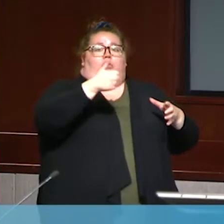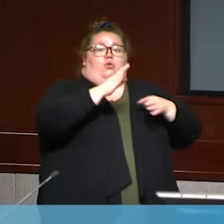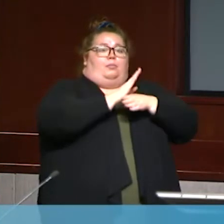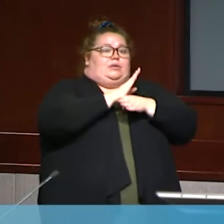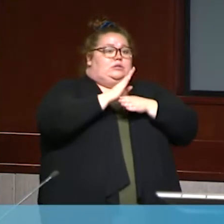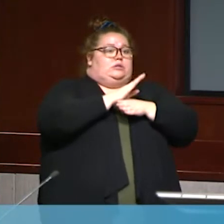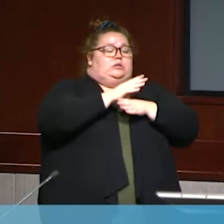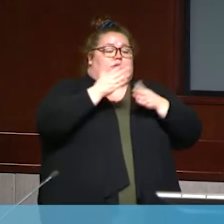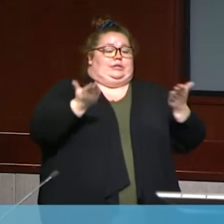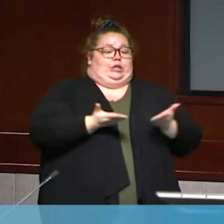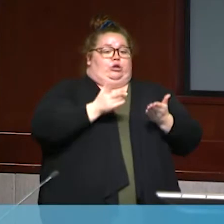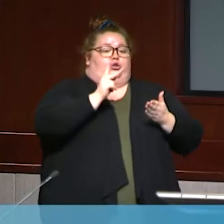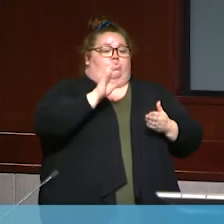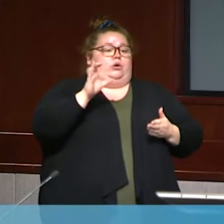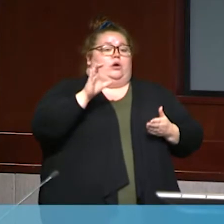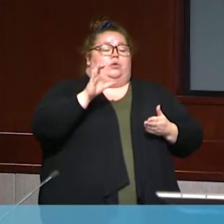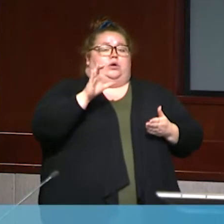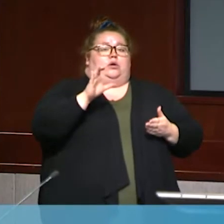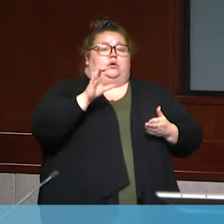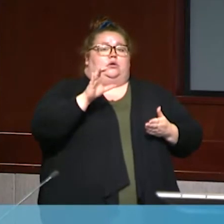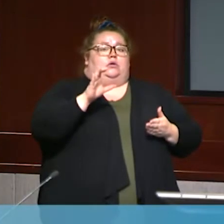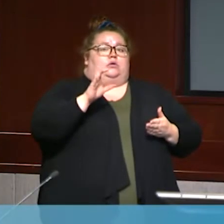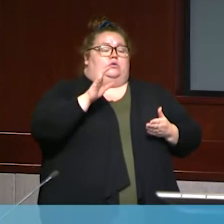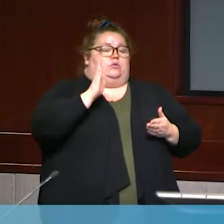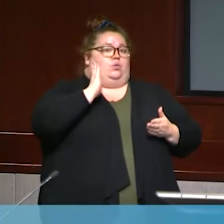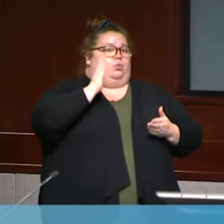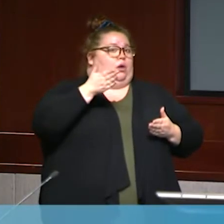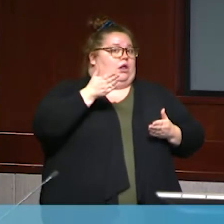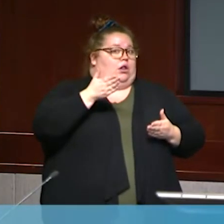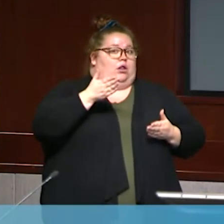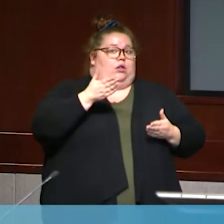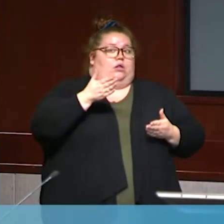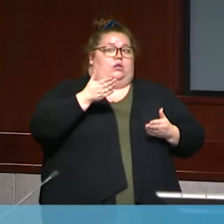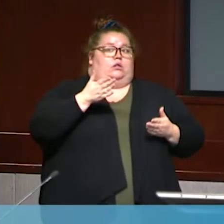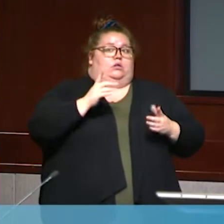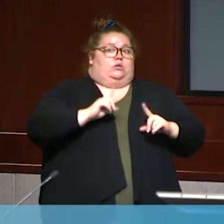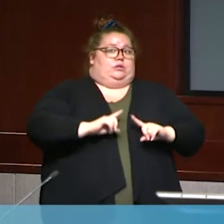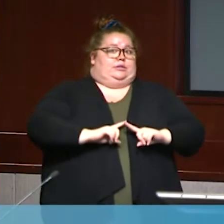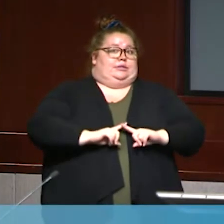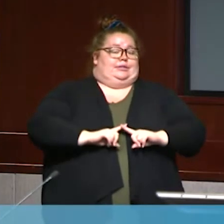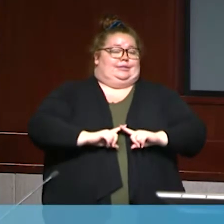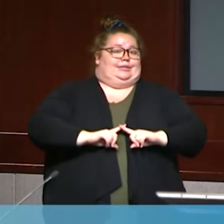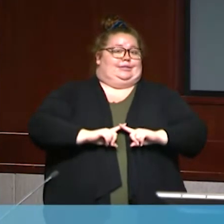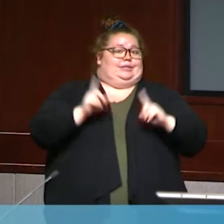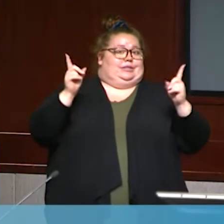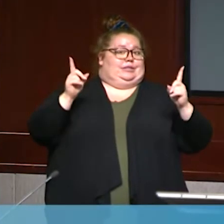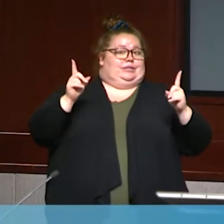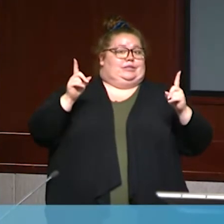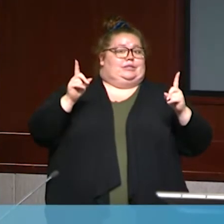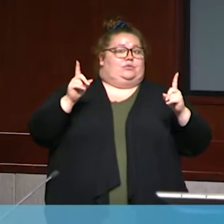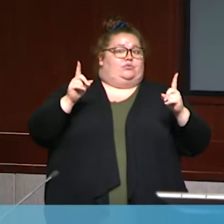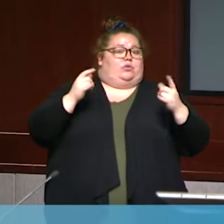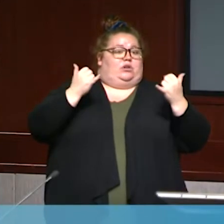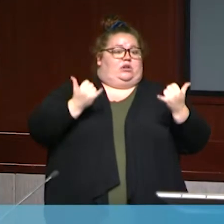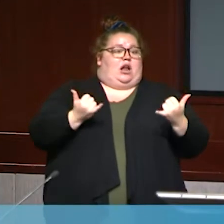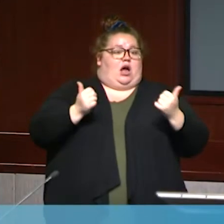anything different as a result of the targeted engagement that it's now in with the